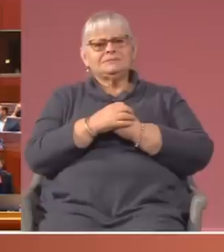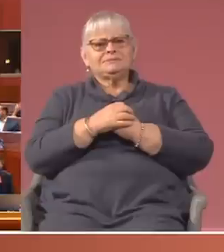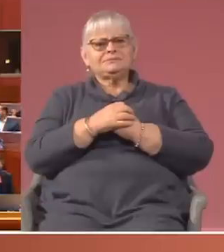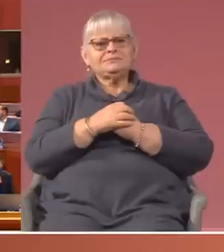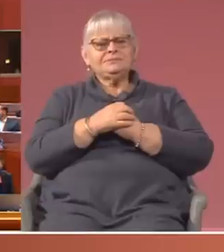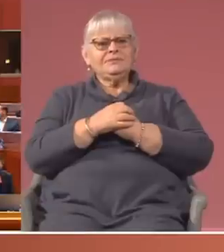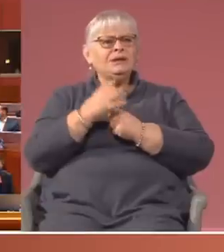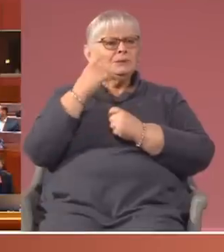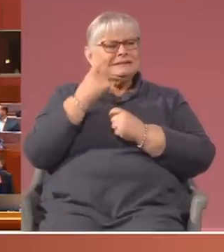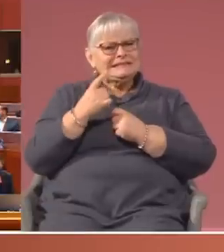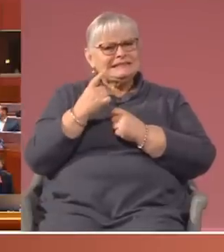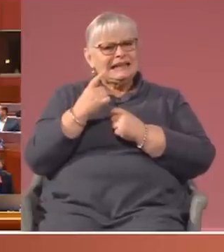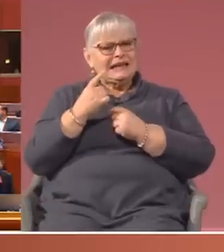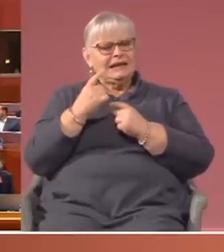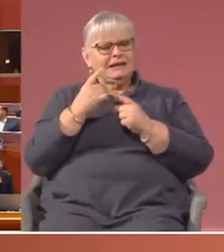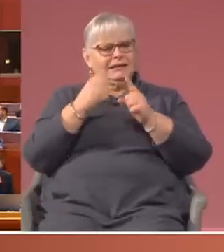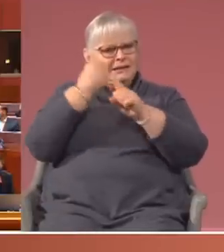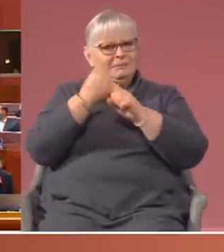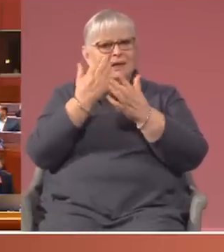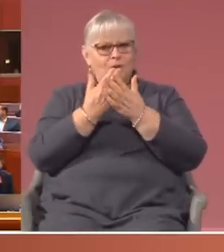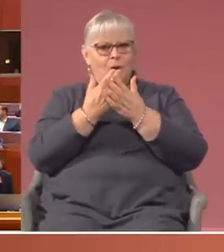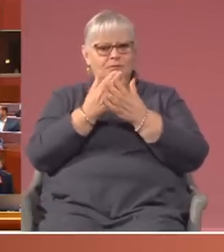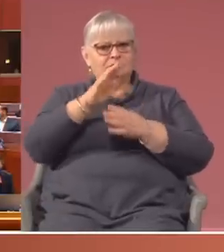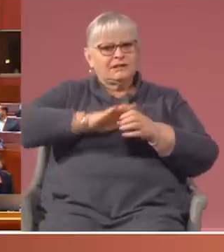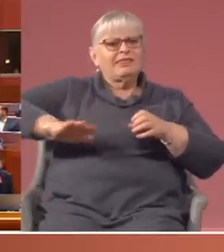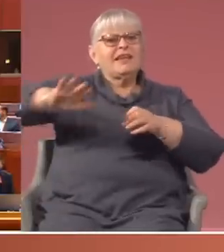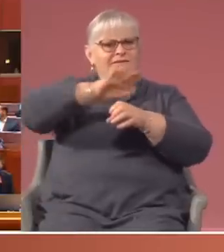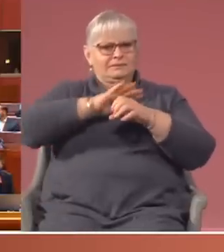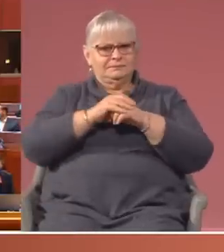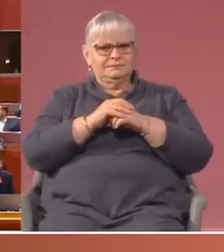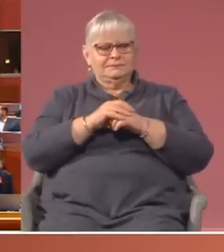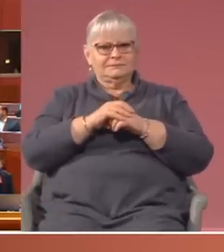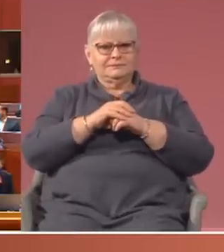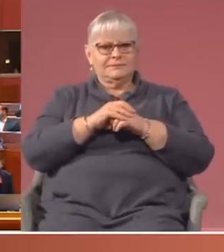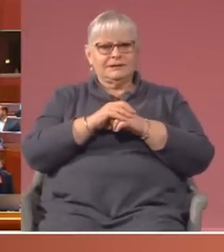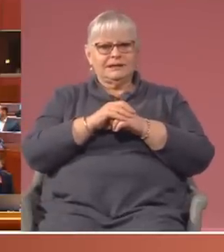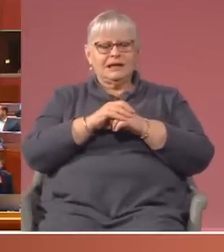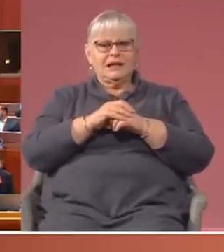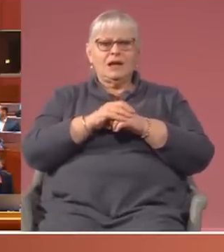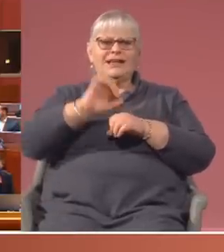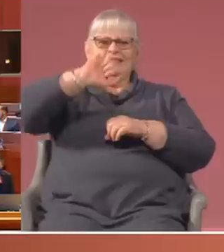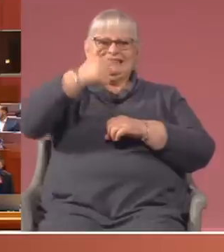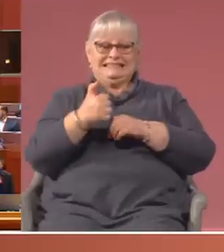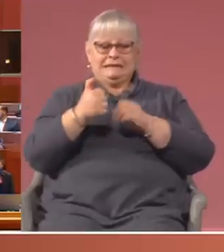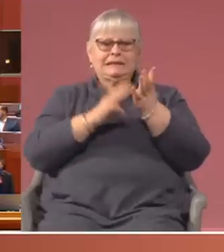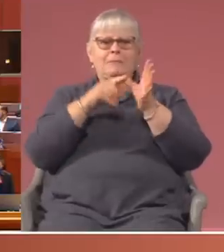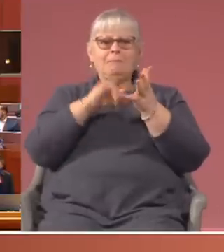We're also seeing the impacts on the state of the environment. The sixth mass extinction event is underway.